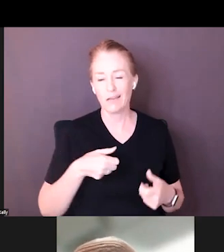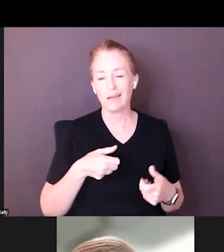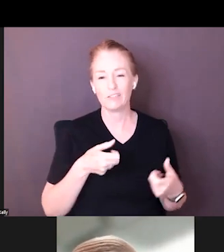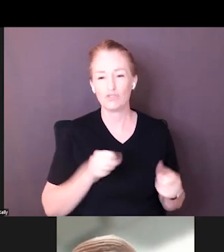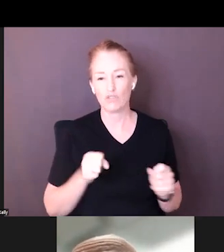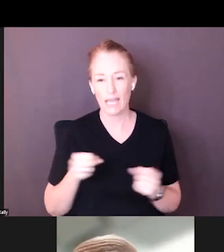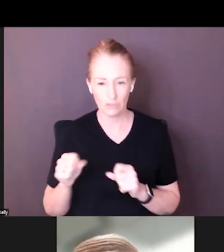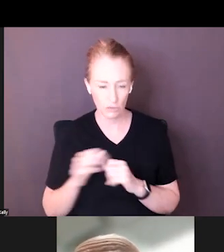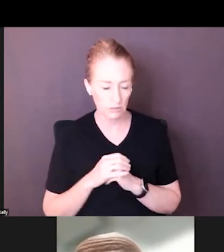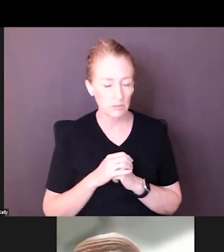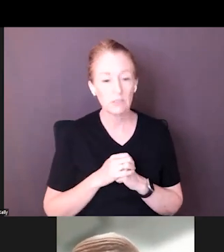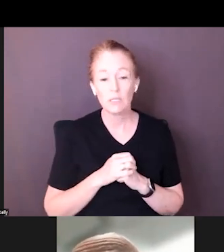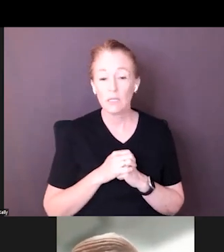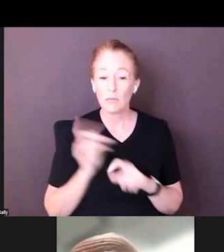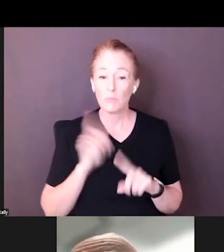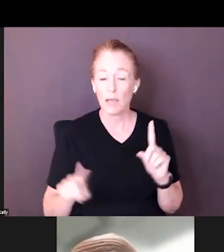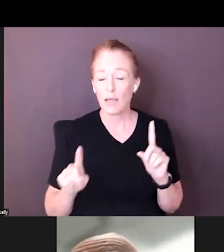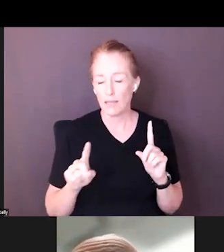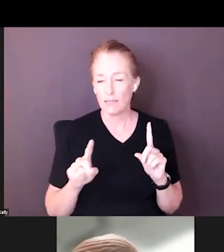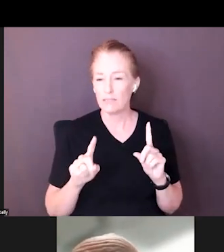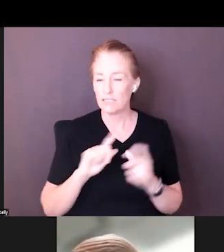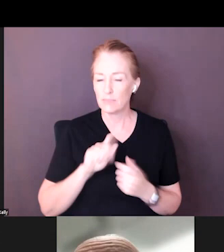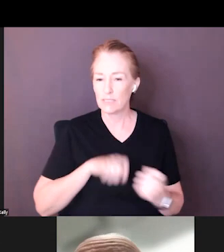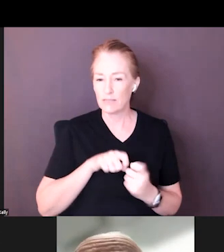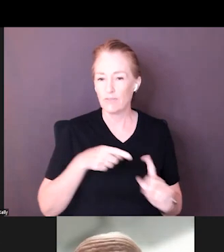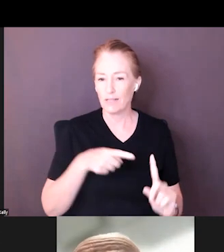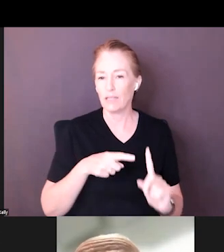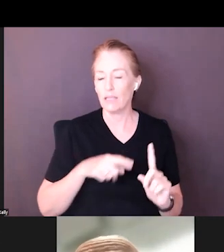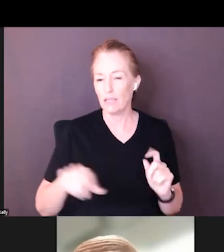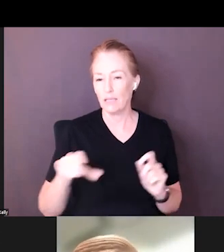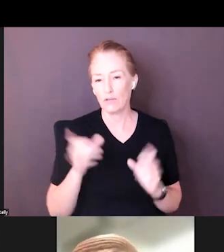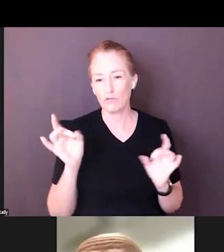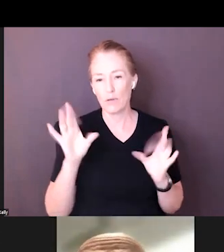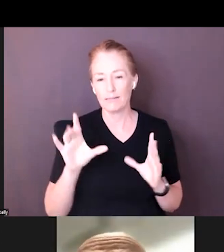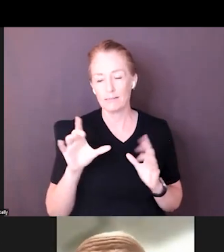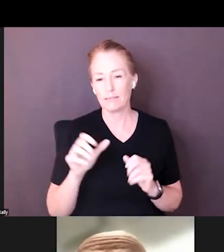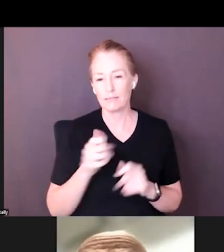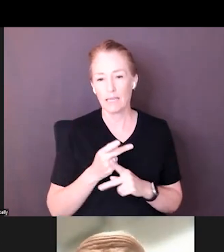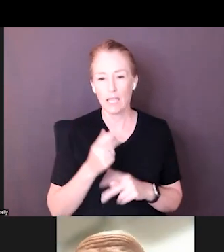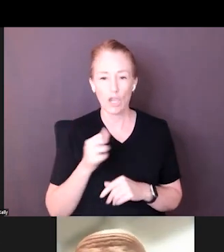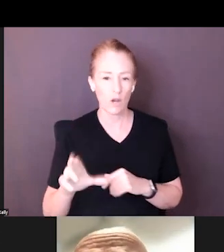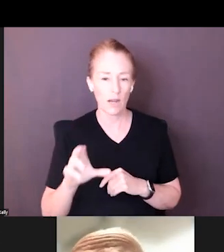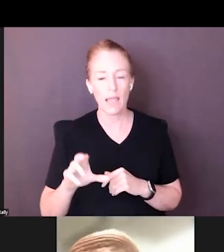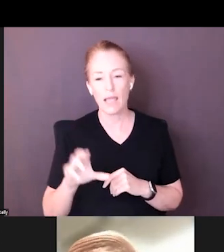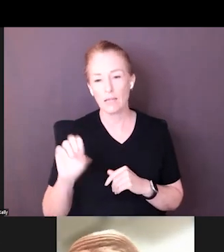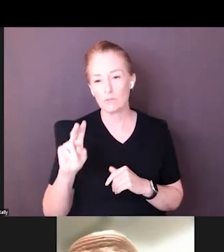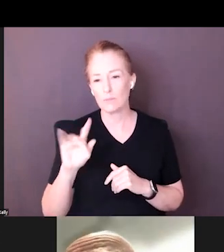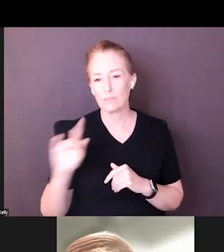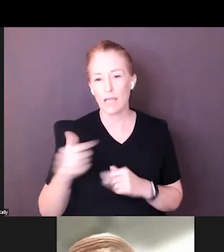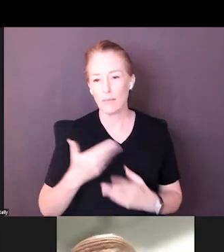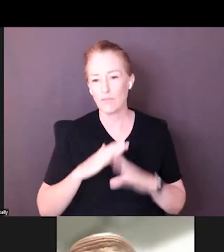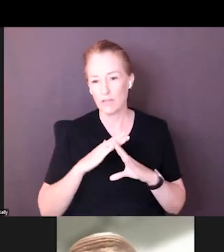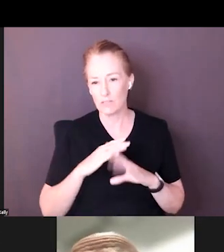particularly those sections on suicide prevention and crisis care, but many other parts, substance use,